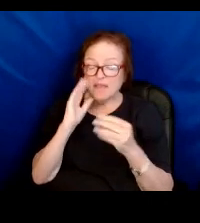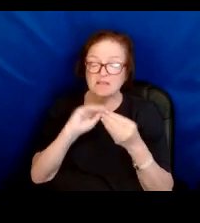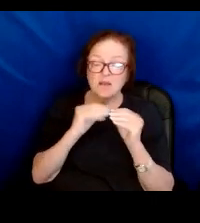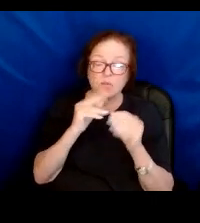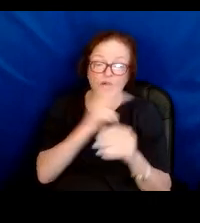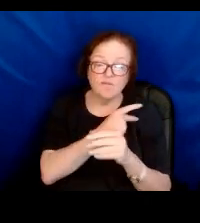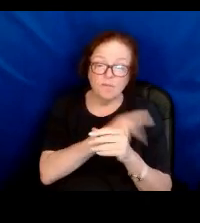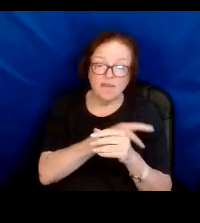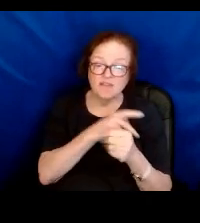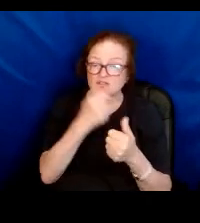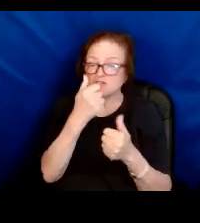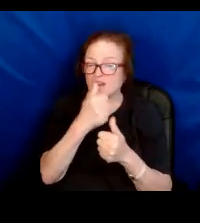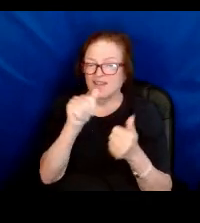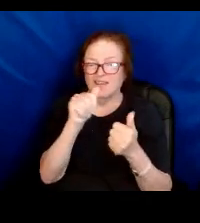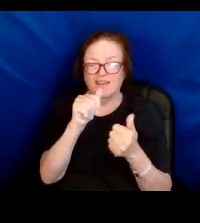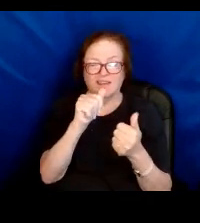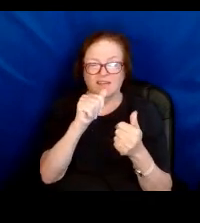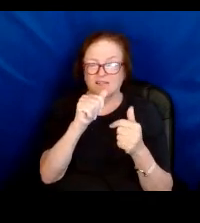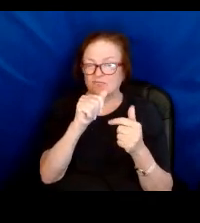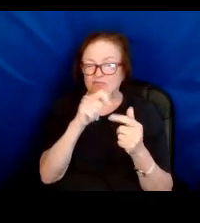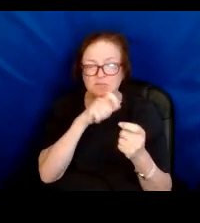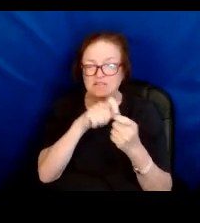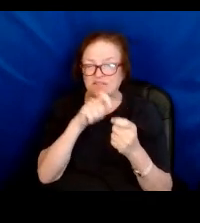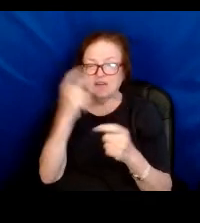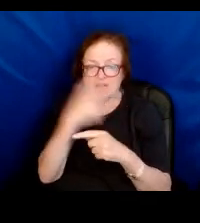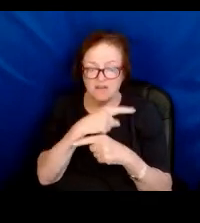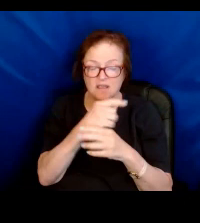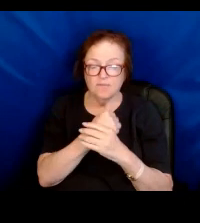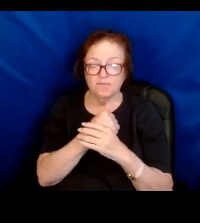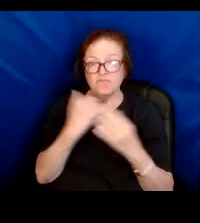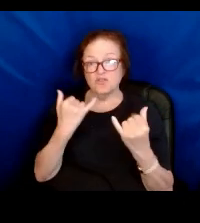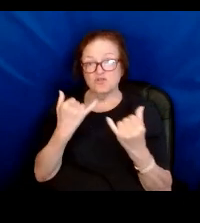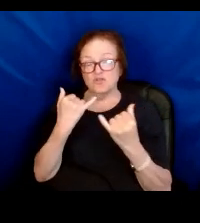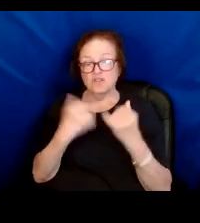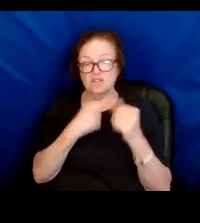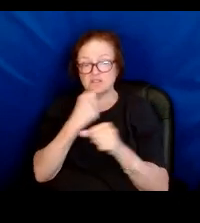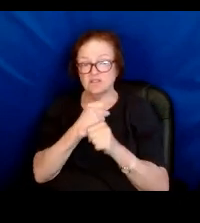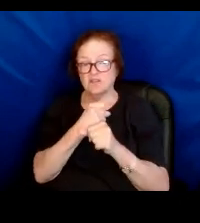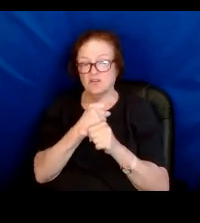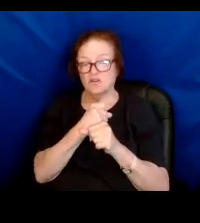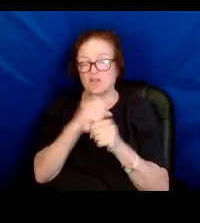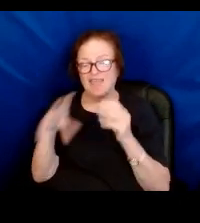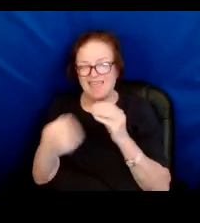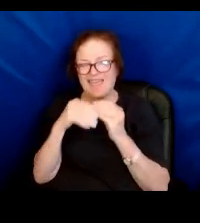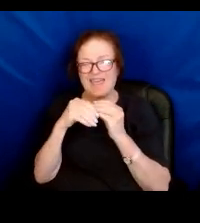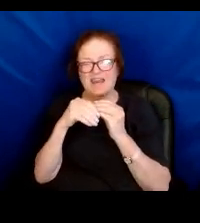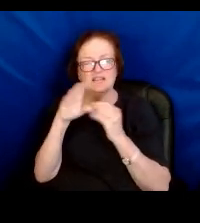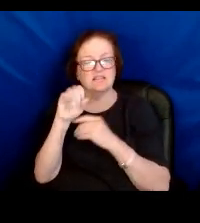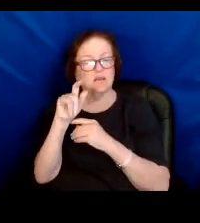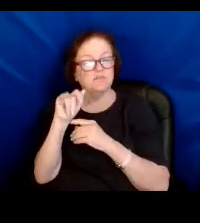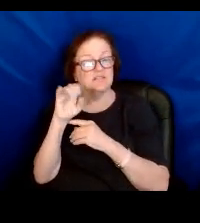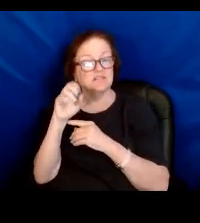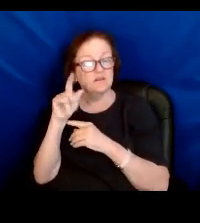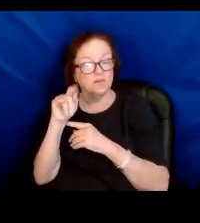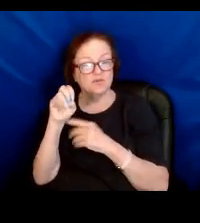bed on a single day. They've just this year combined a separate substance abuse and a mental health treatment